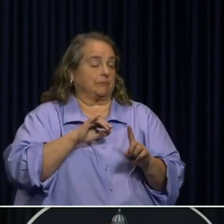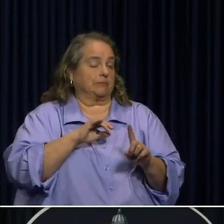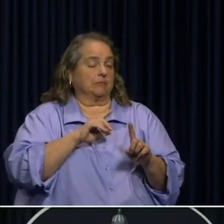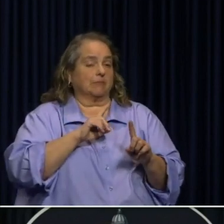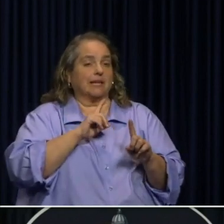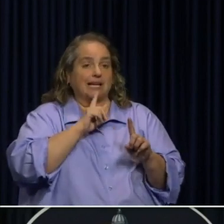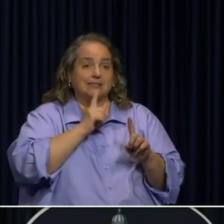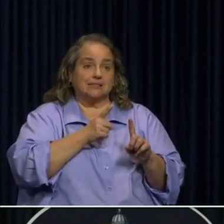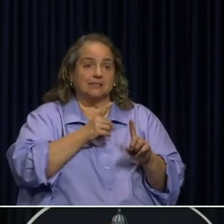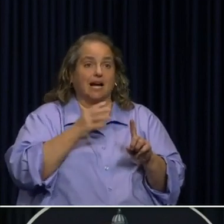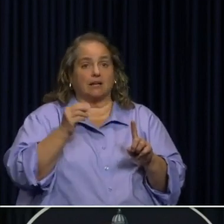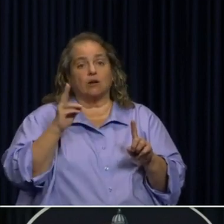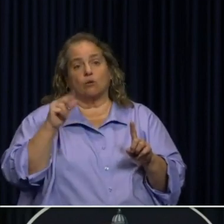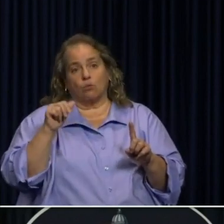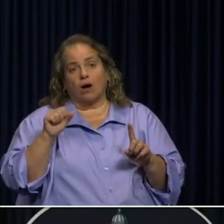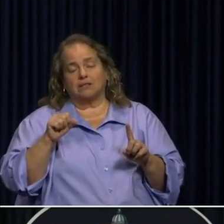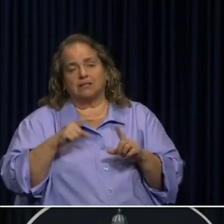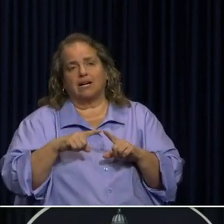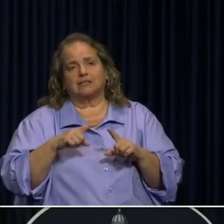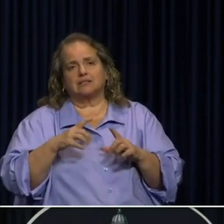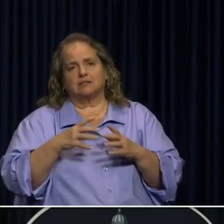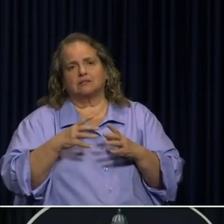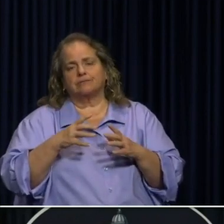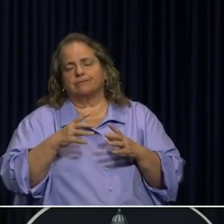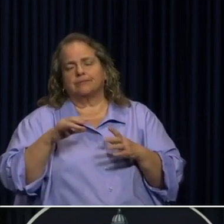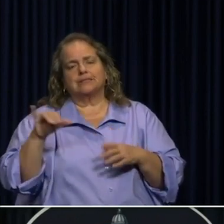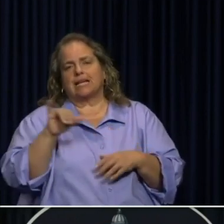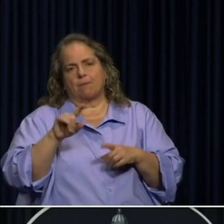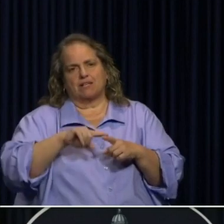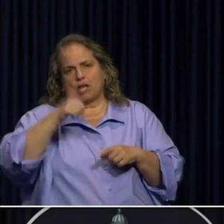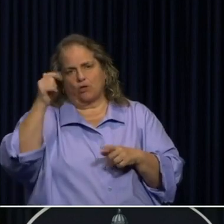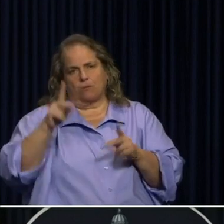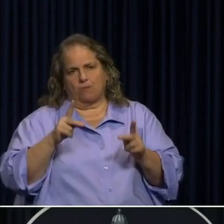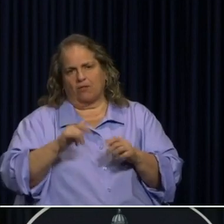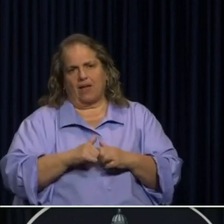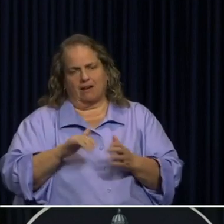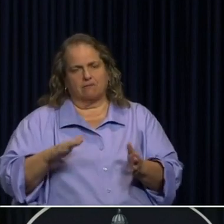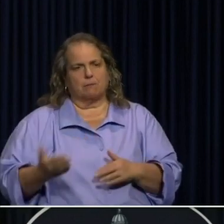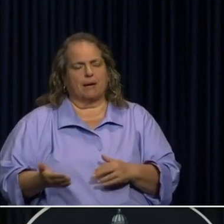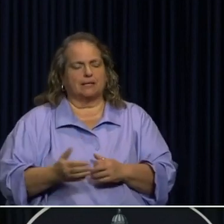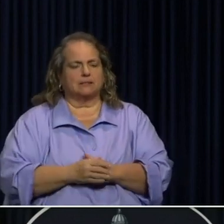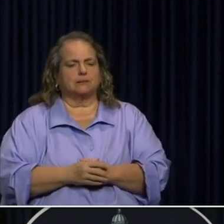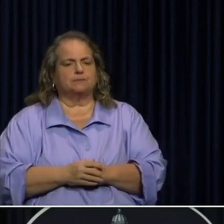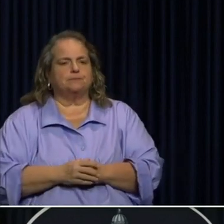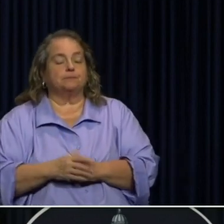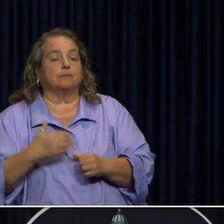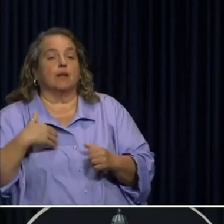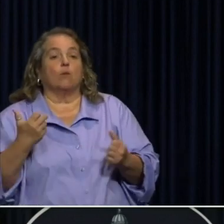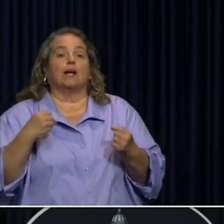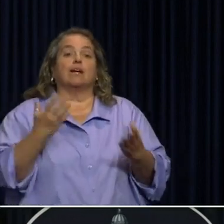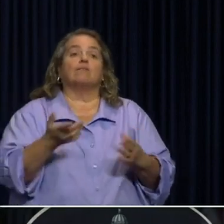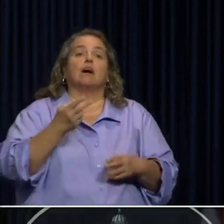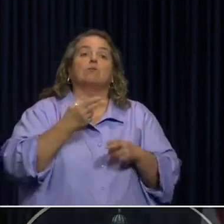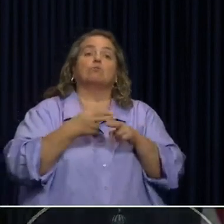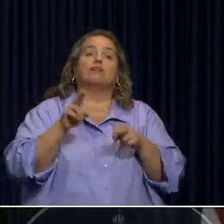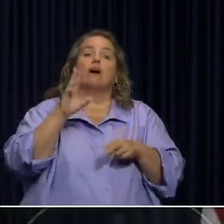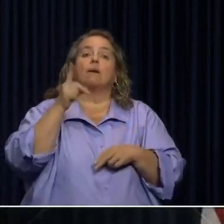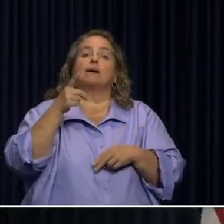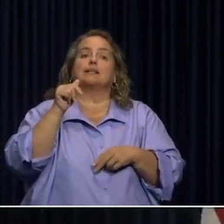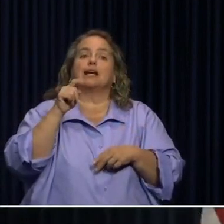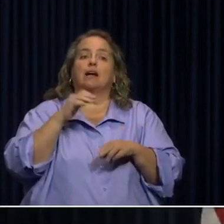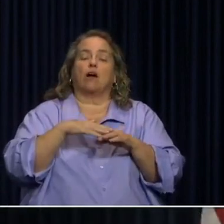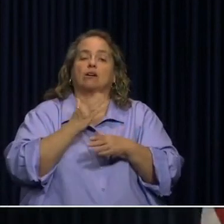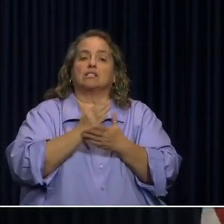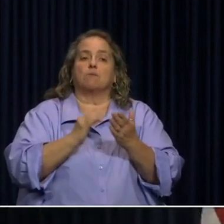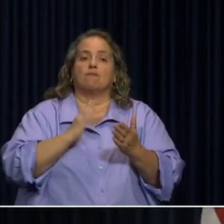as everybody else that we've lost. I want to give a brief update on some of our